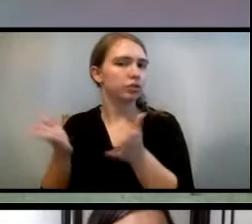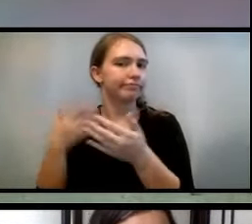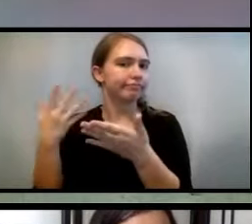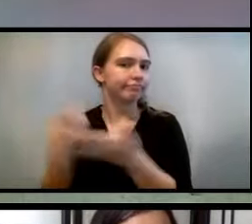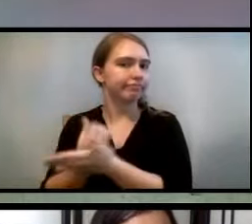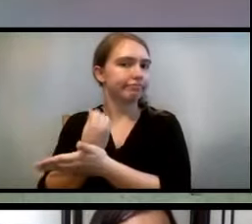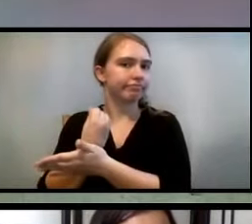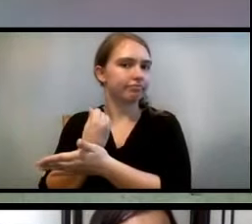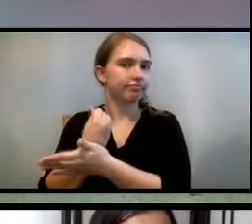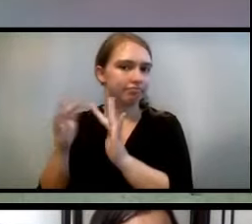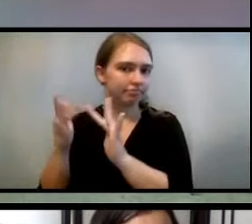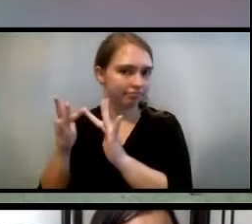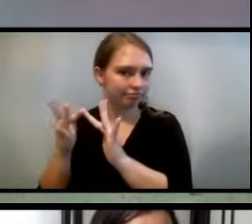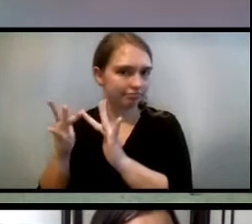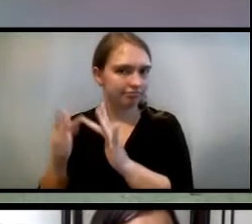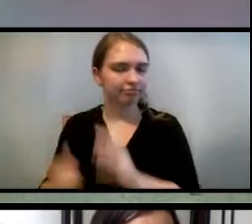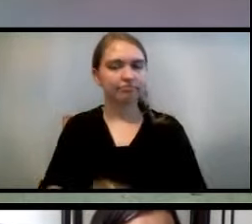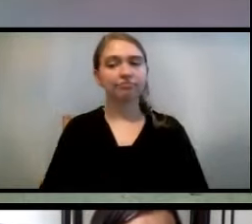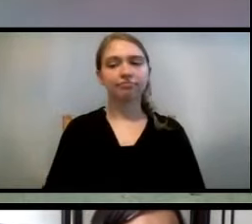I would encourage all writers to do that.